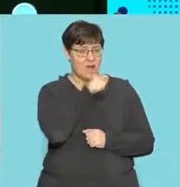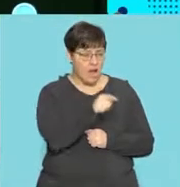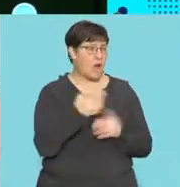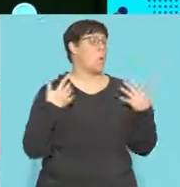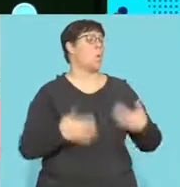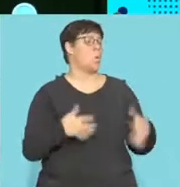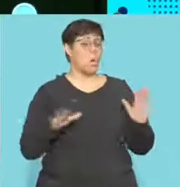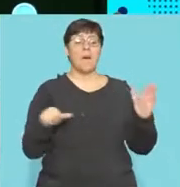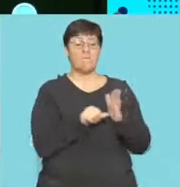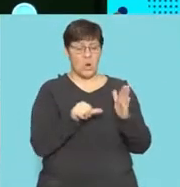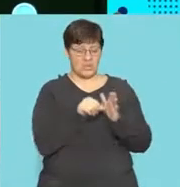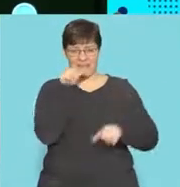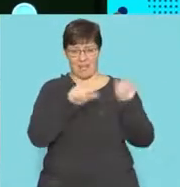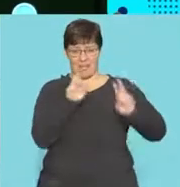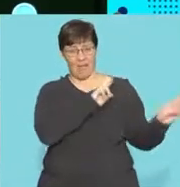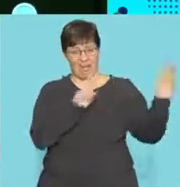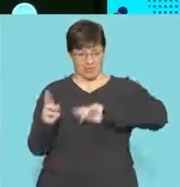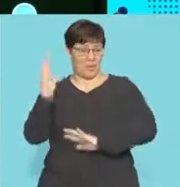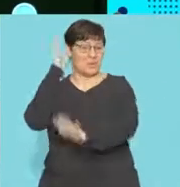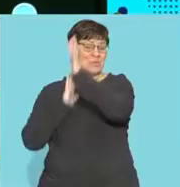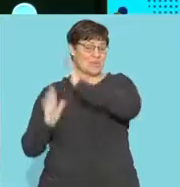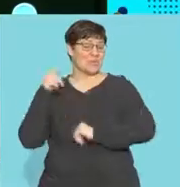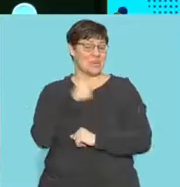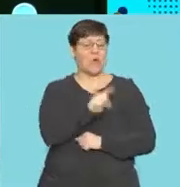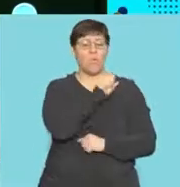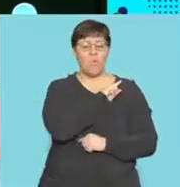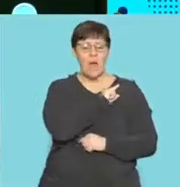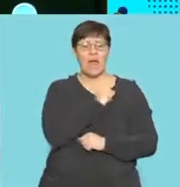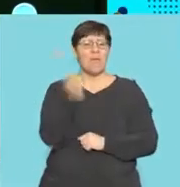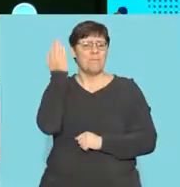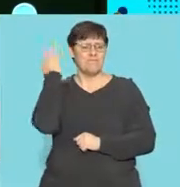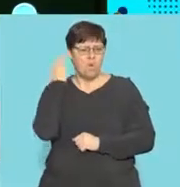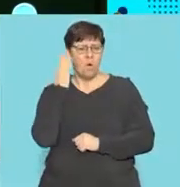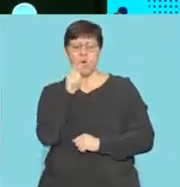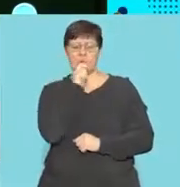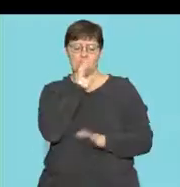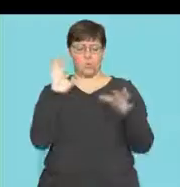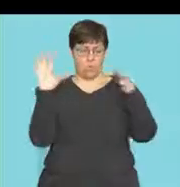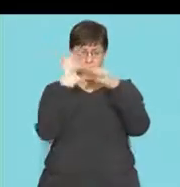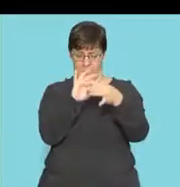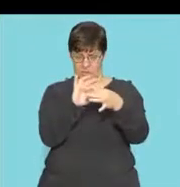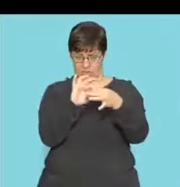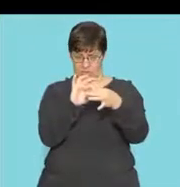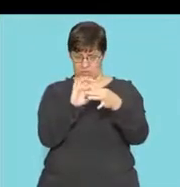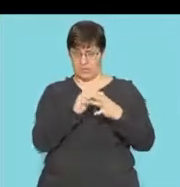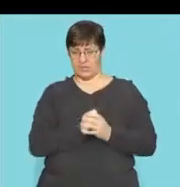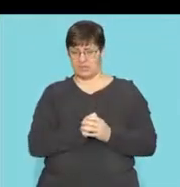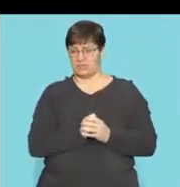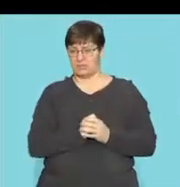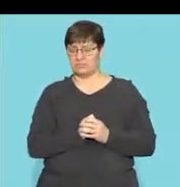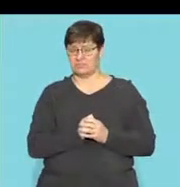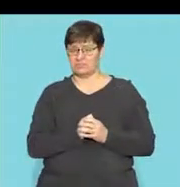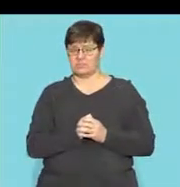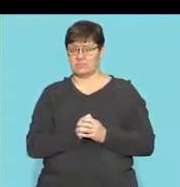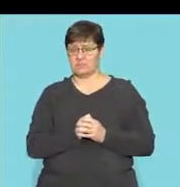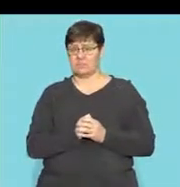historical chemical reaction because it was used to take compounds. We could take a